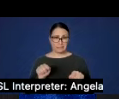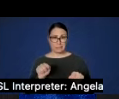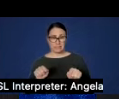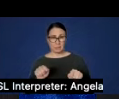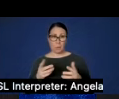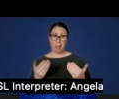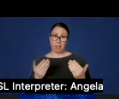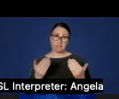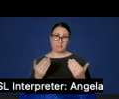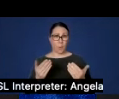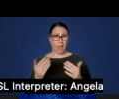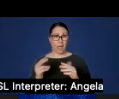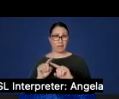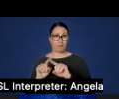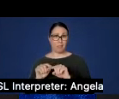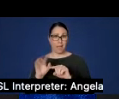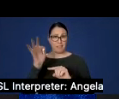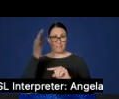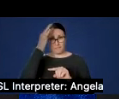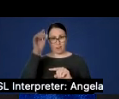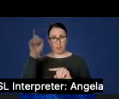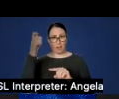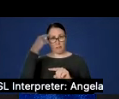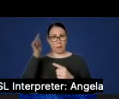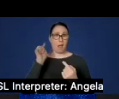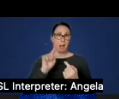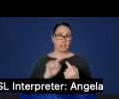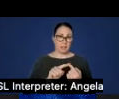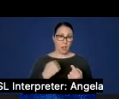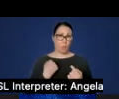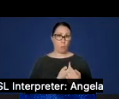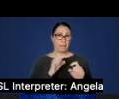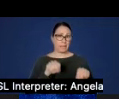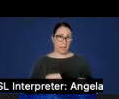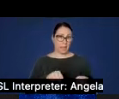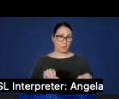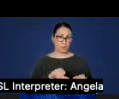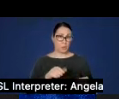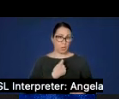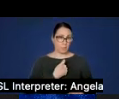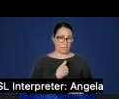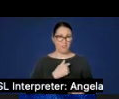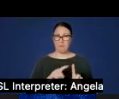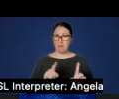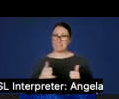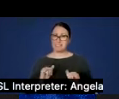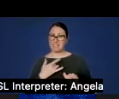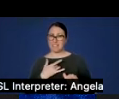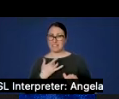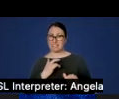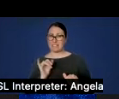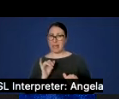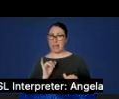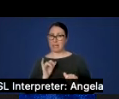federal government until we have the capacity to do it on our own. But it still feels like maybe to a survivor,